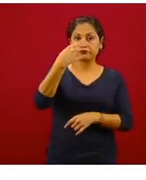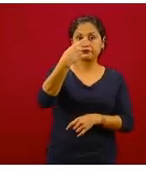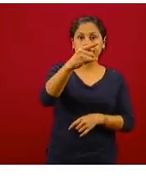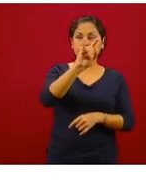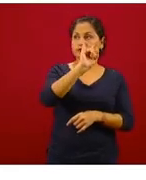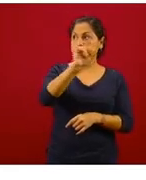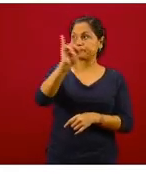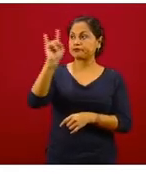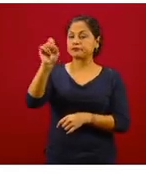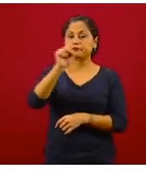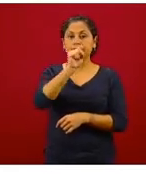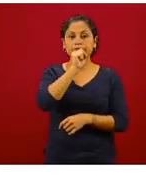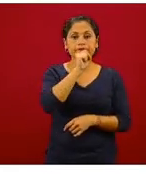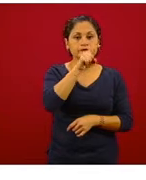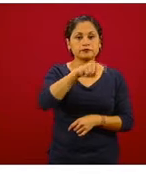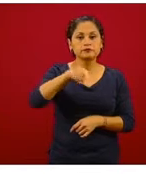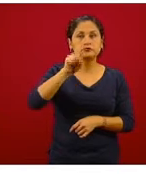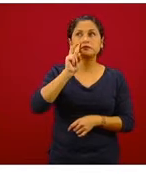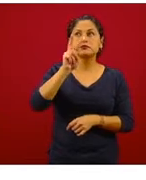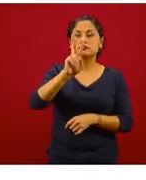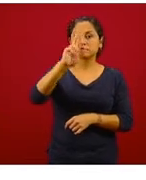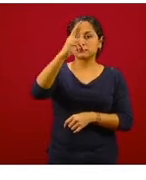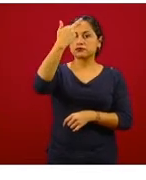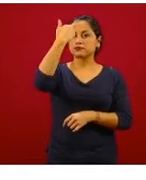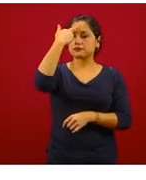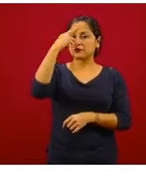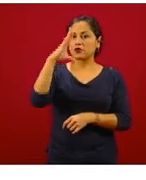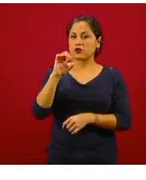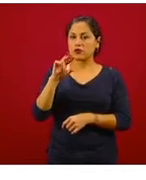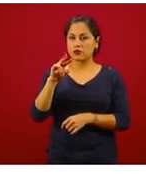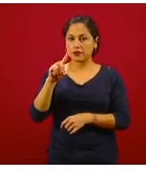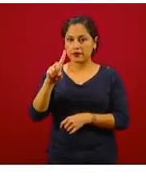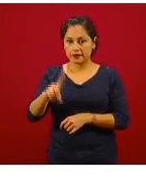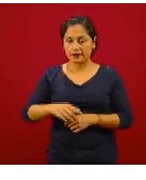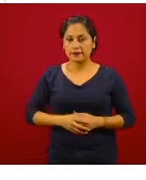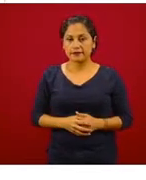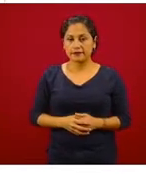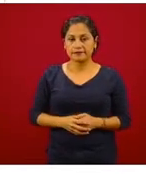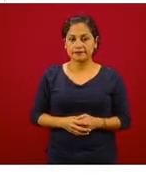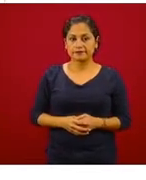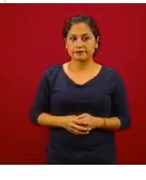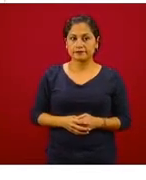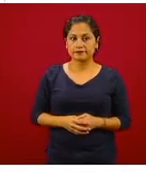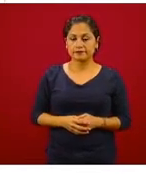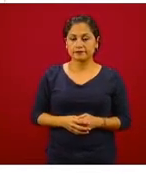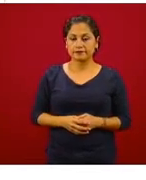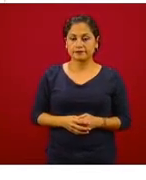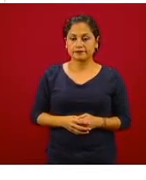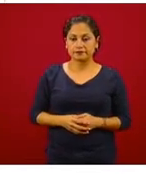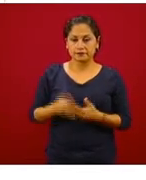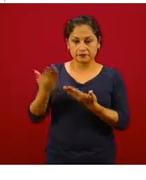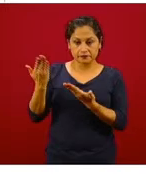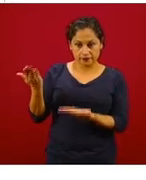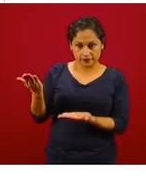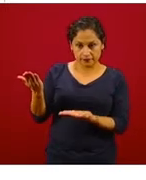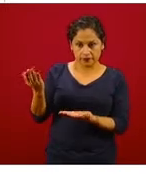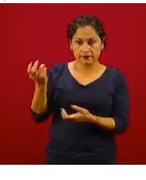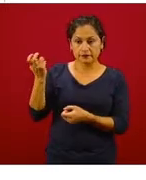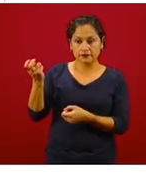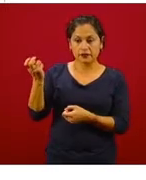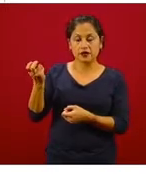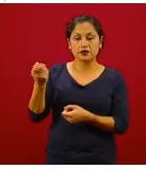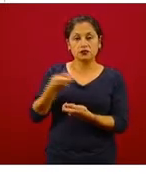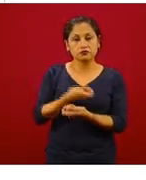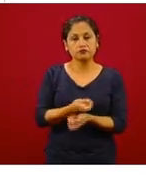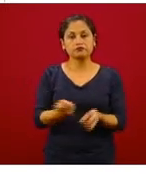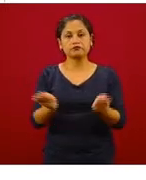They also need to have the information to keep in mind and remind